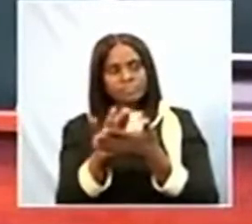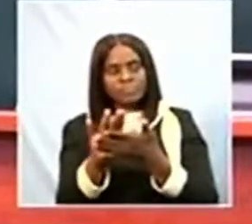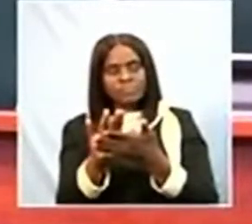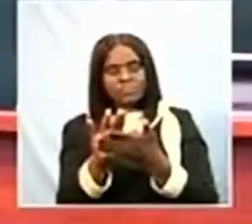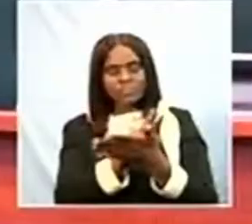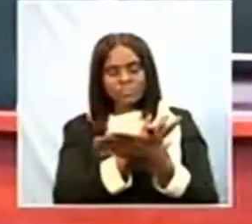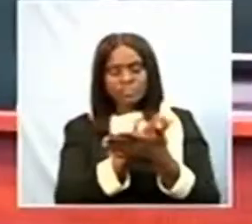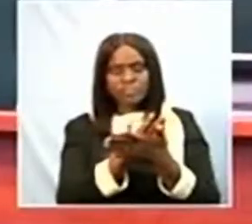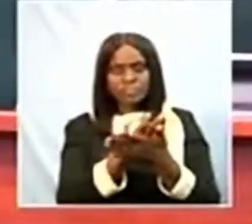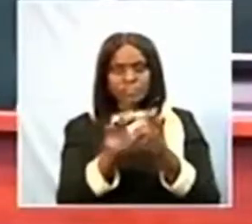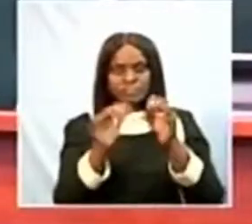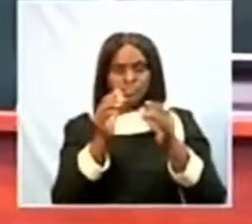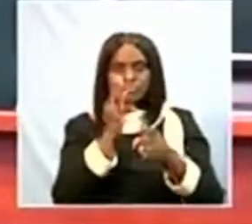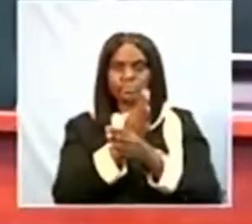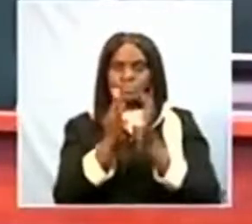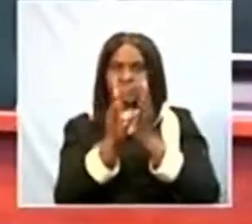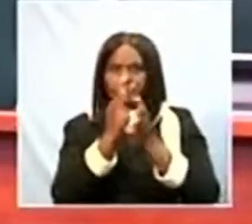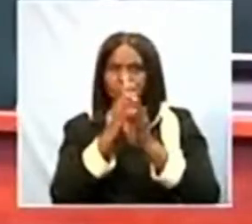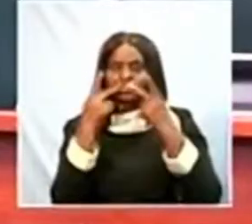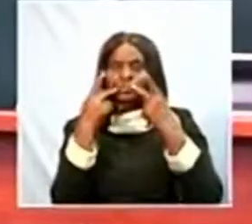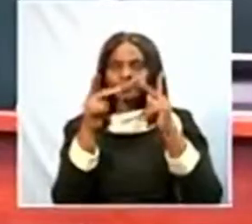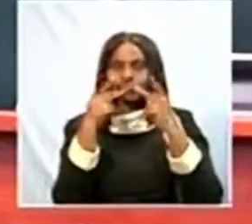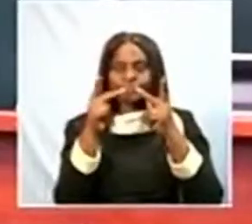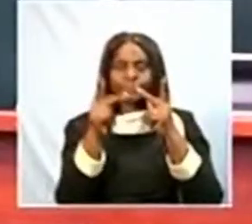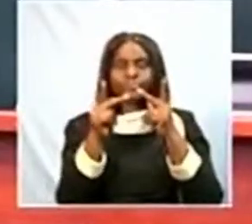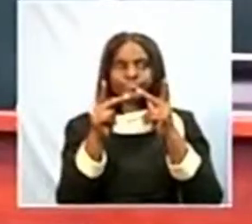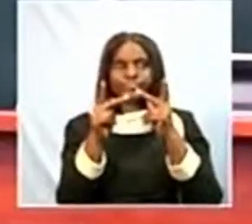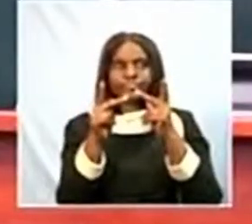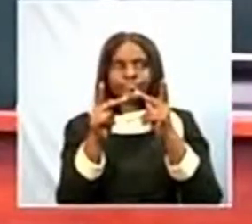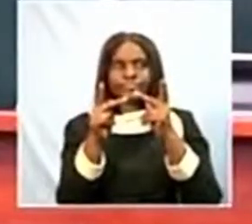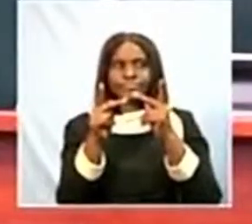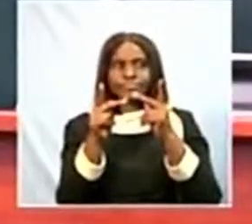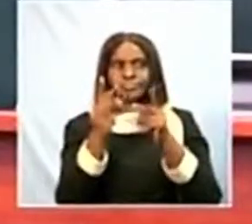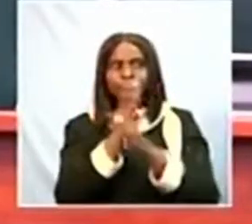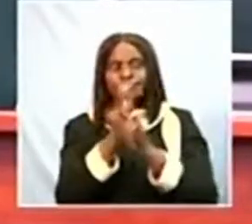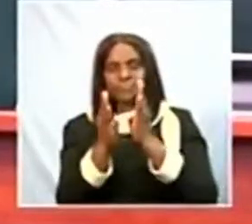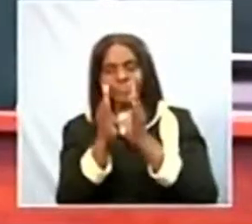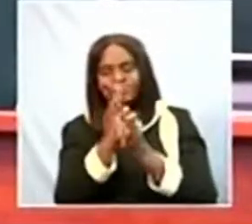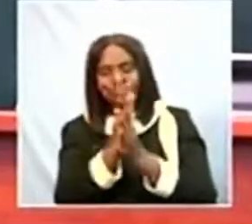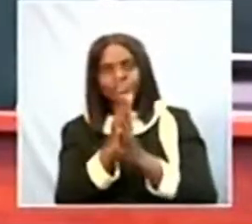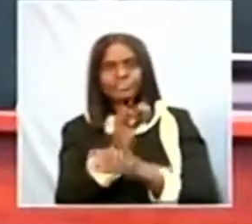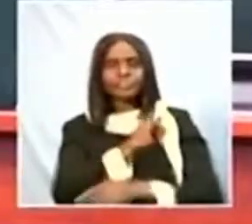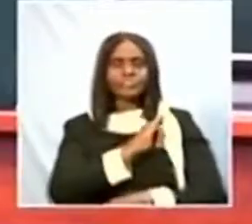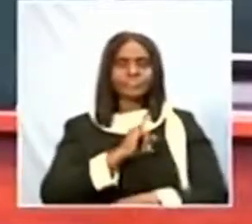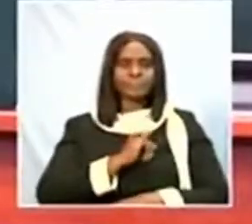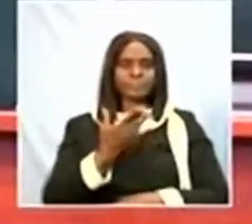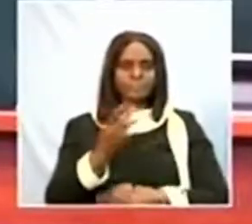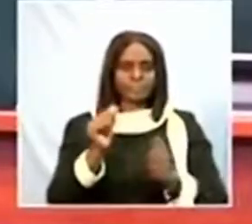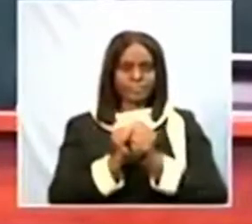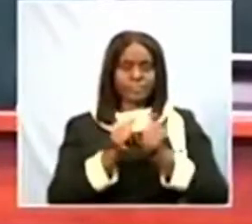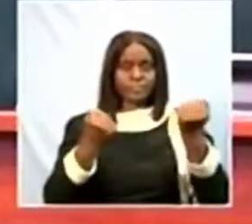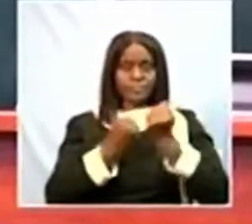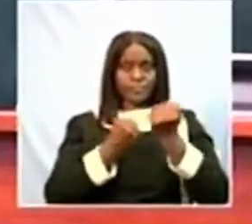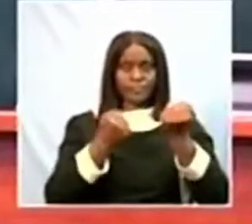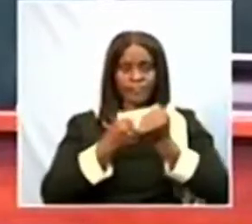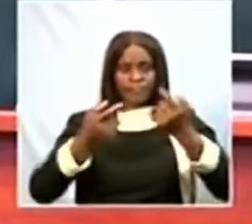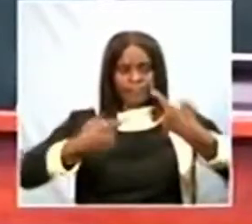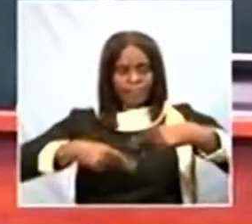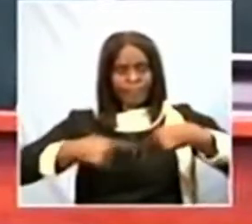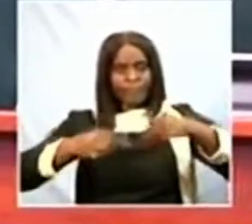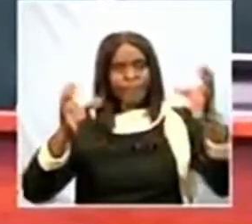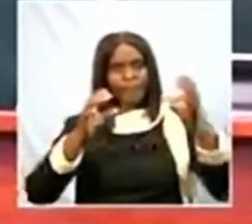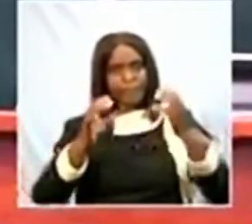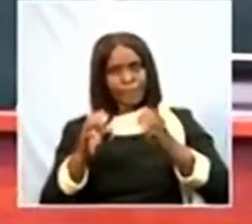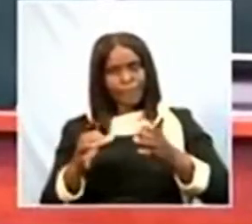the public buildings and in buildings, industries, and supporting local